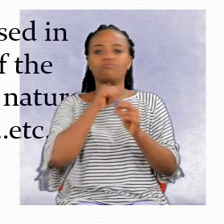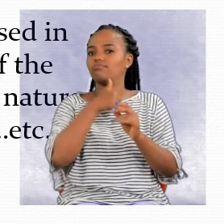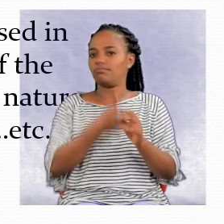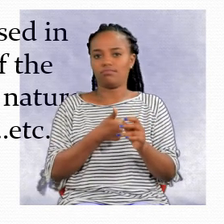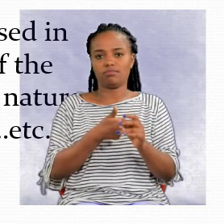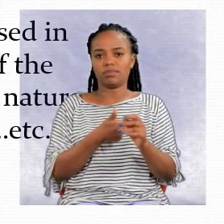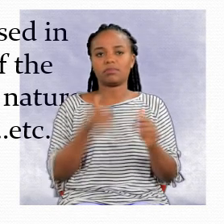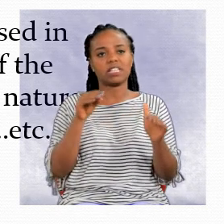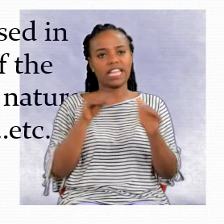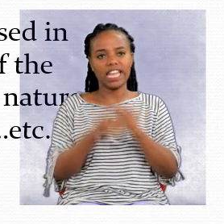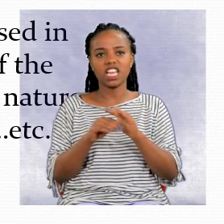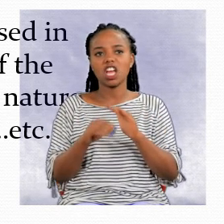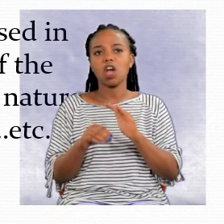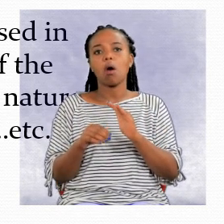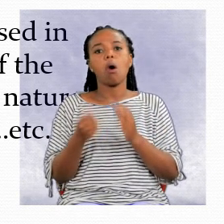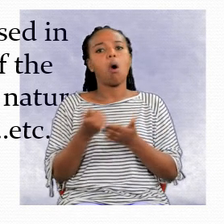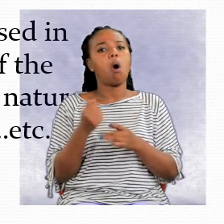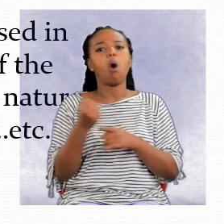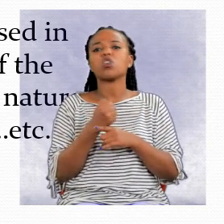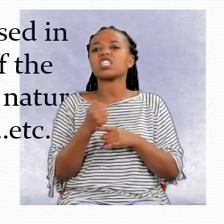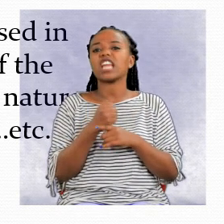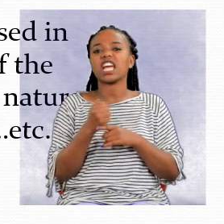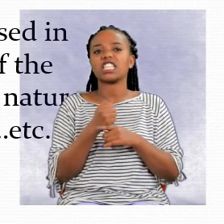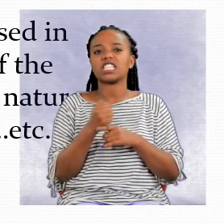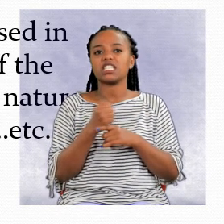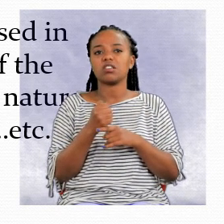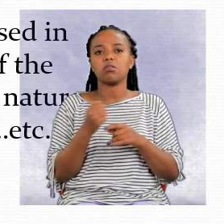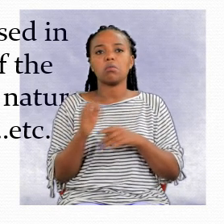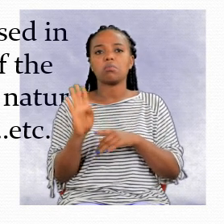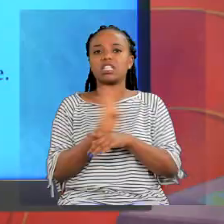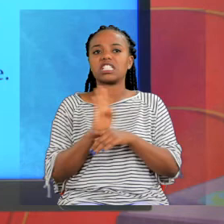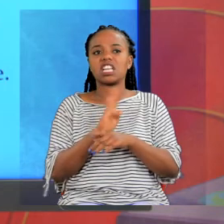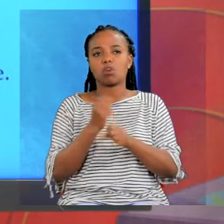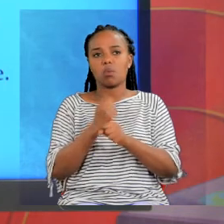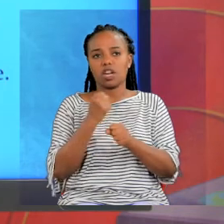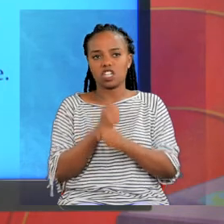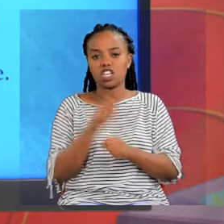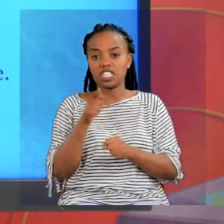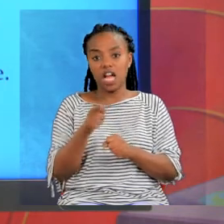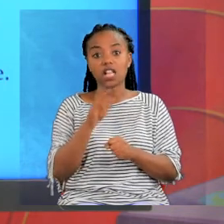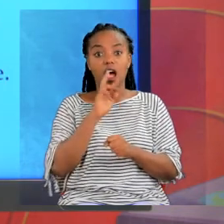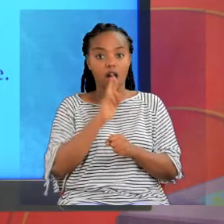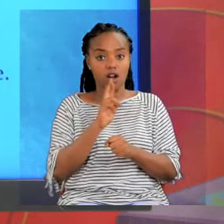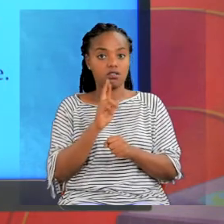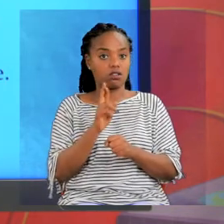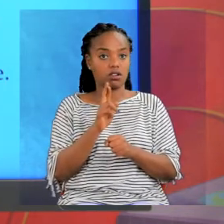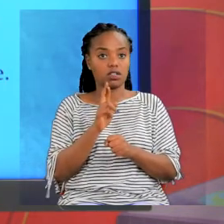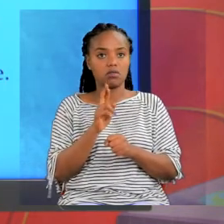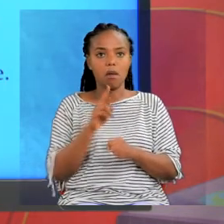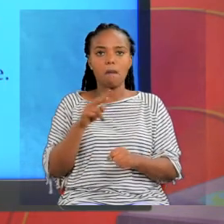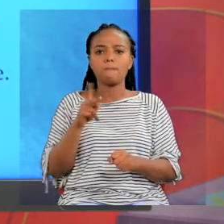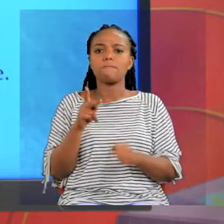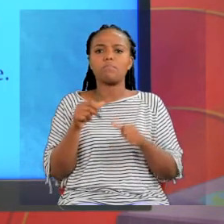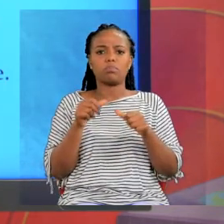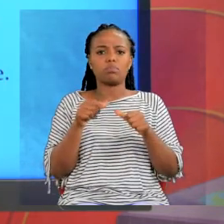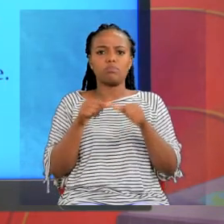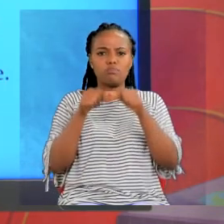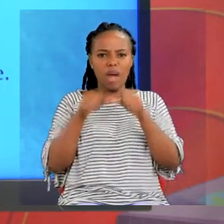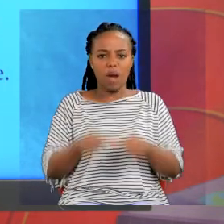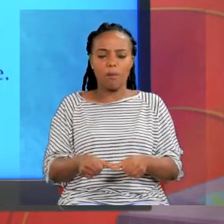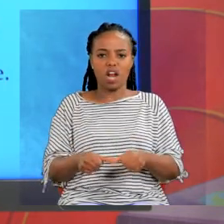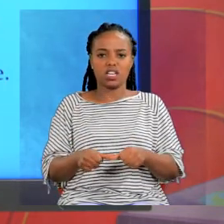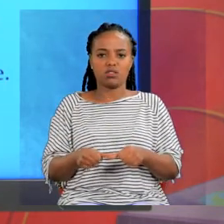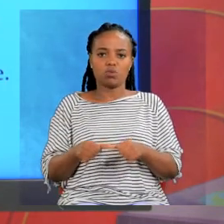not held for sale in the ordinary course of the business operation, that are of permanent or